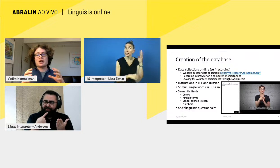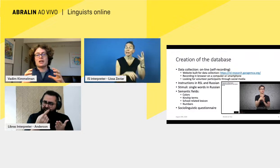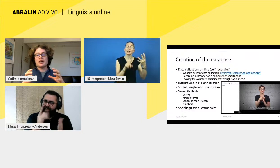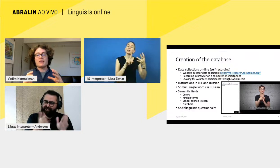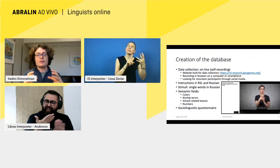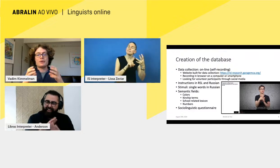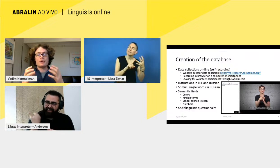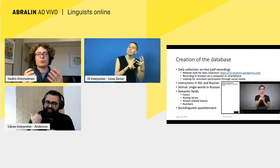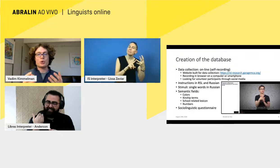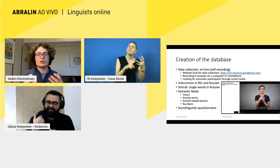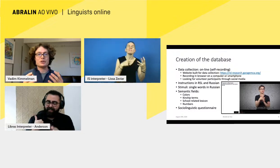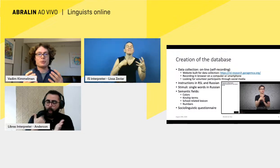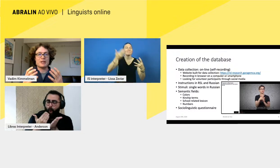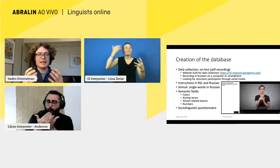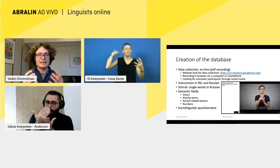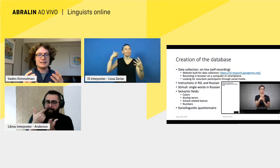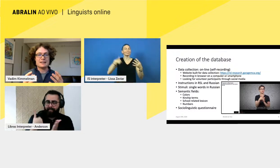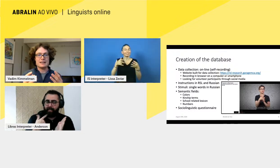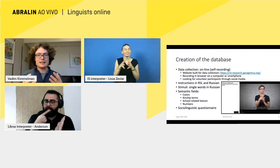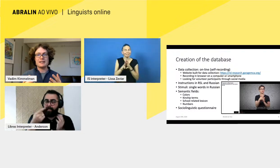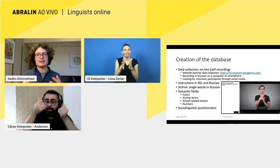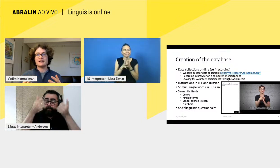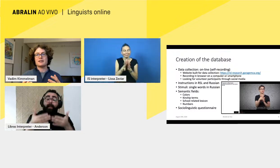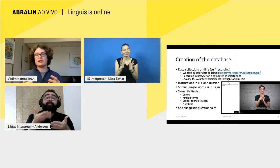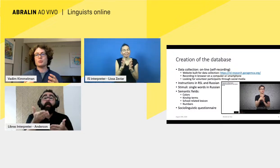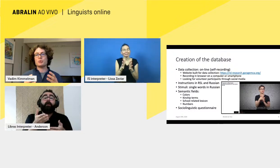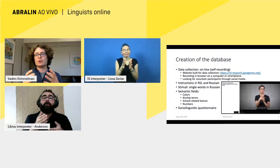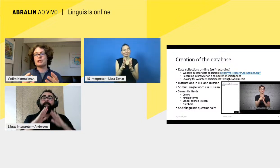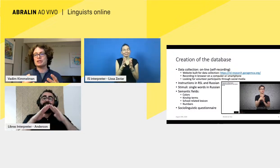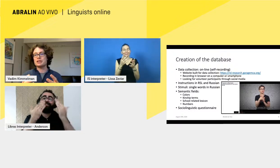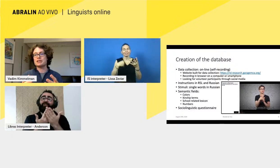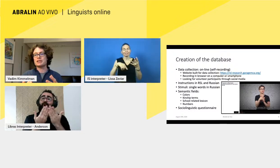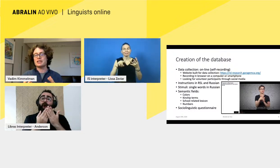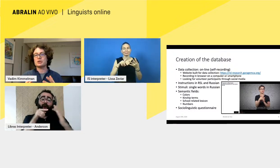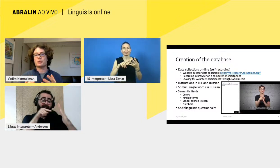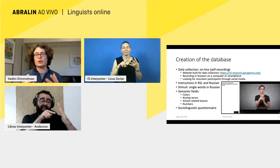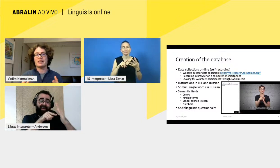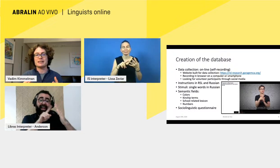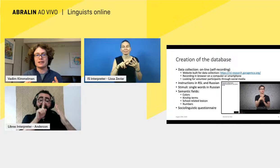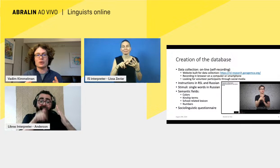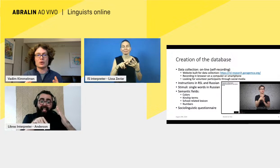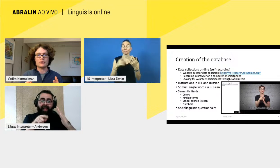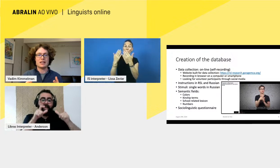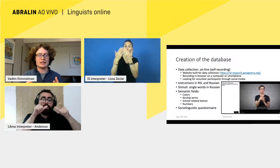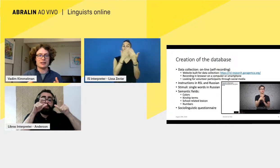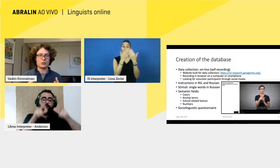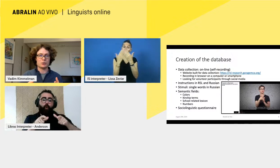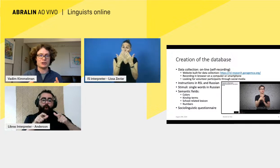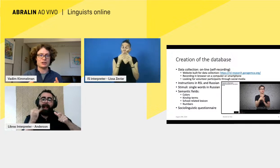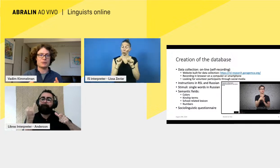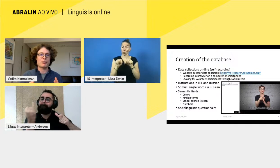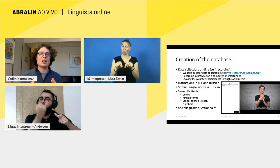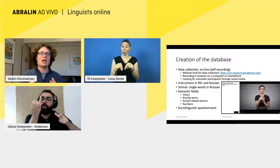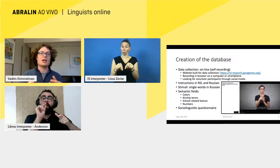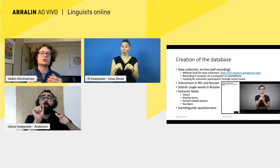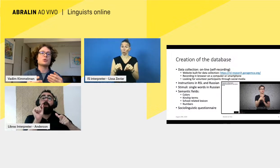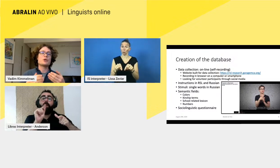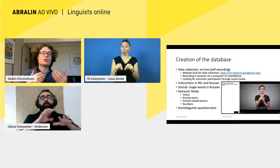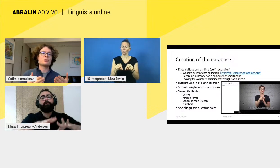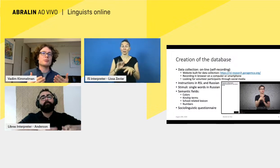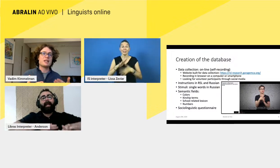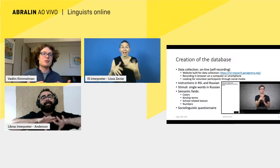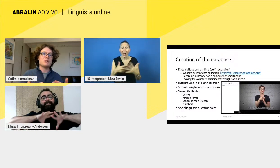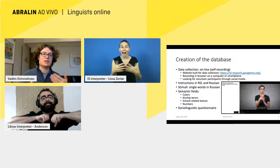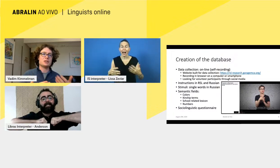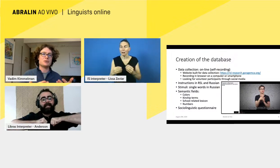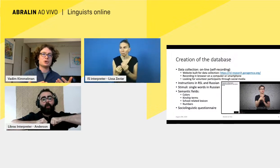schools have a very important place in emergence and spreading of sign languages. And so